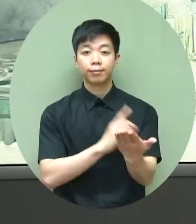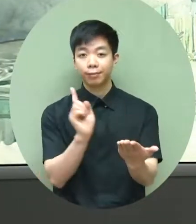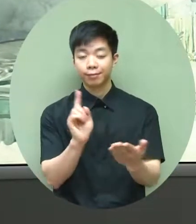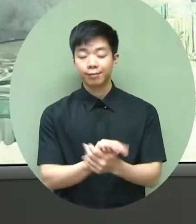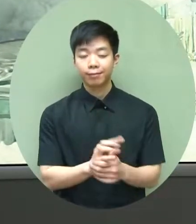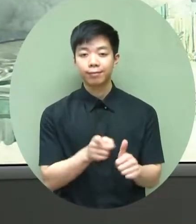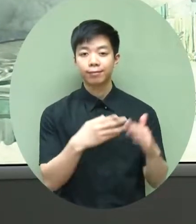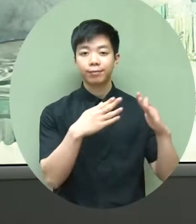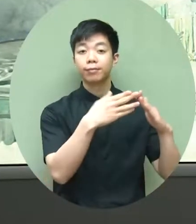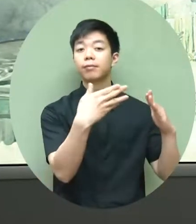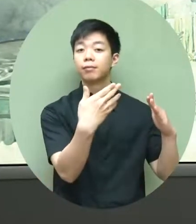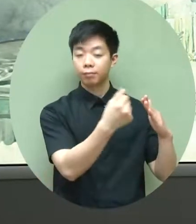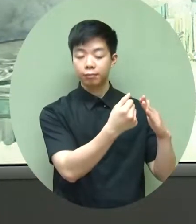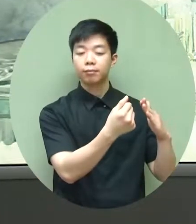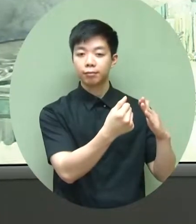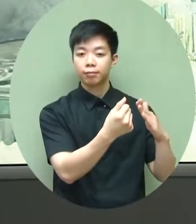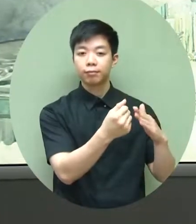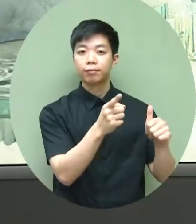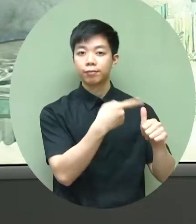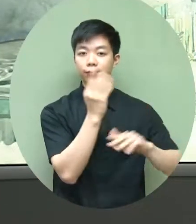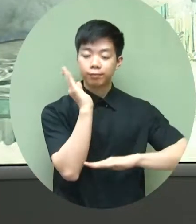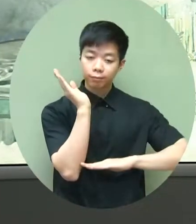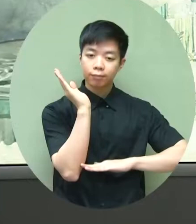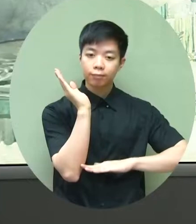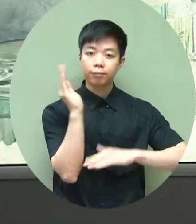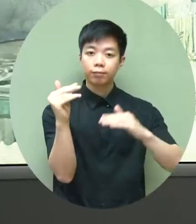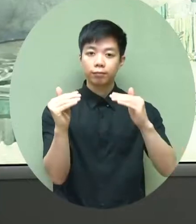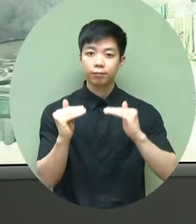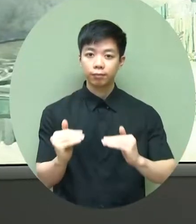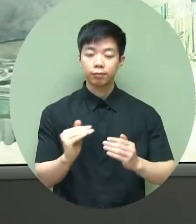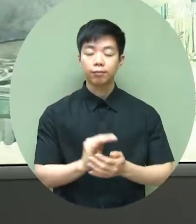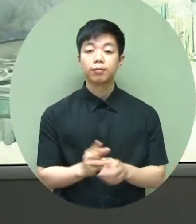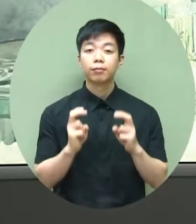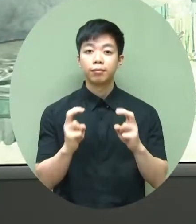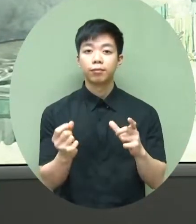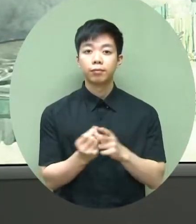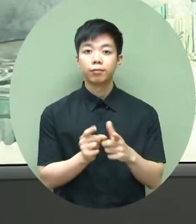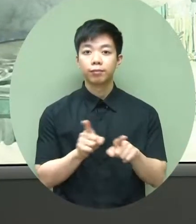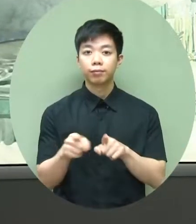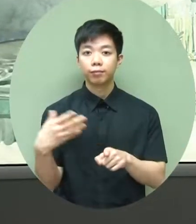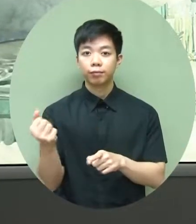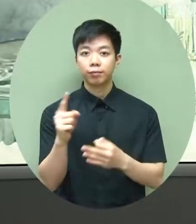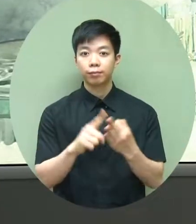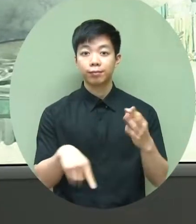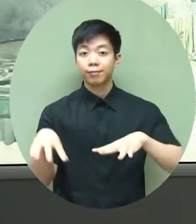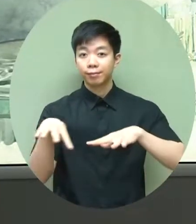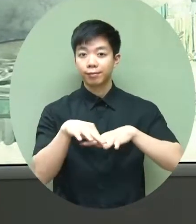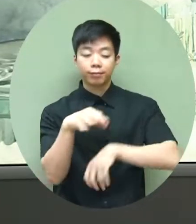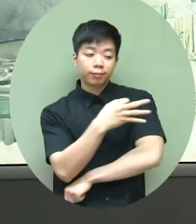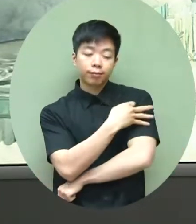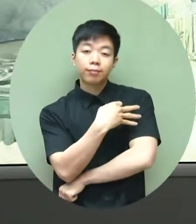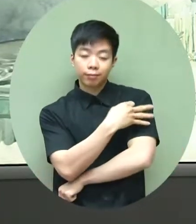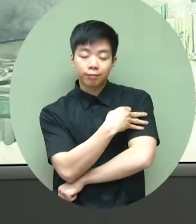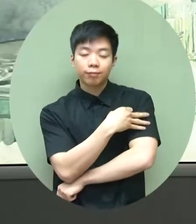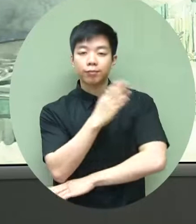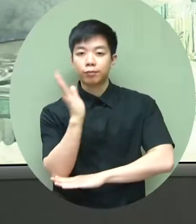Let me give you a brief idea what's going to happen. The Secretary for Transport and Housing will say a few words, and